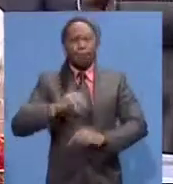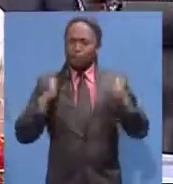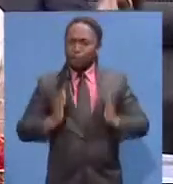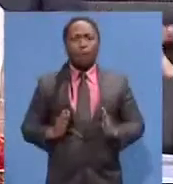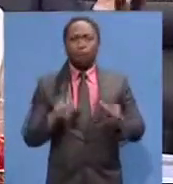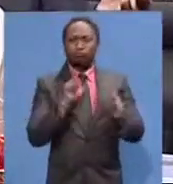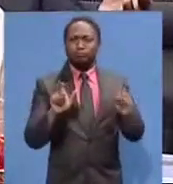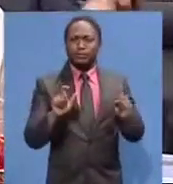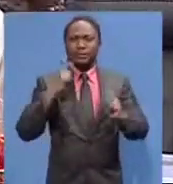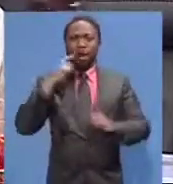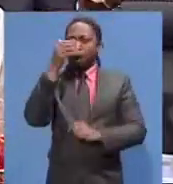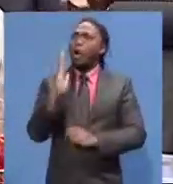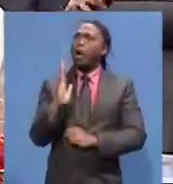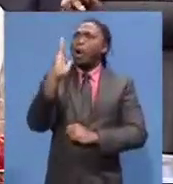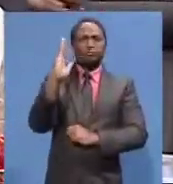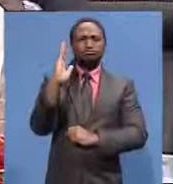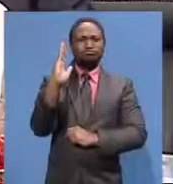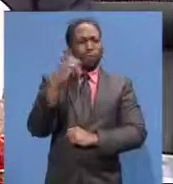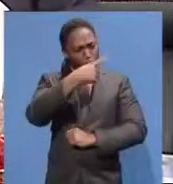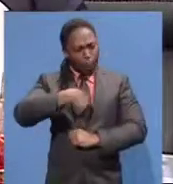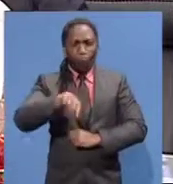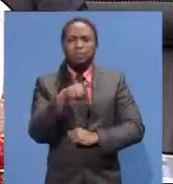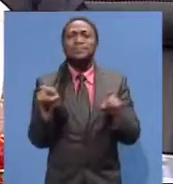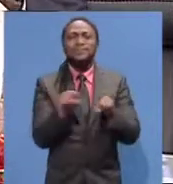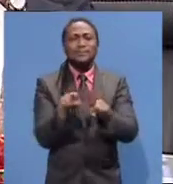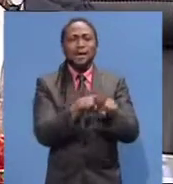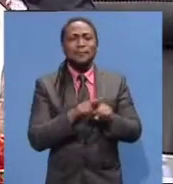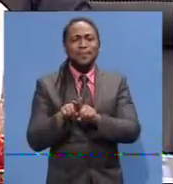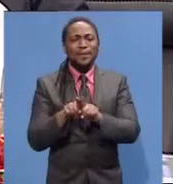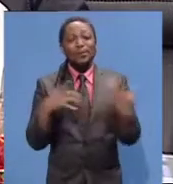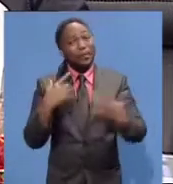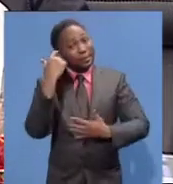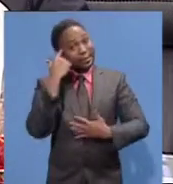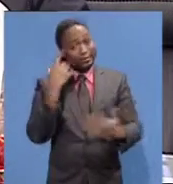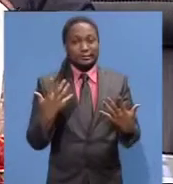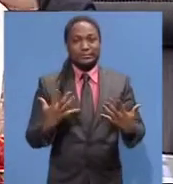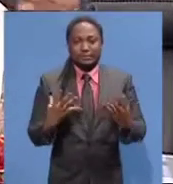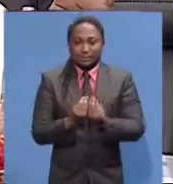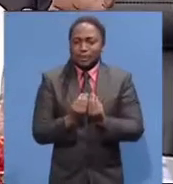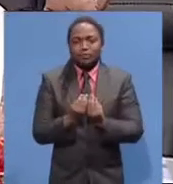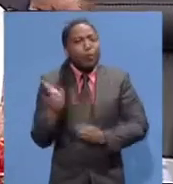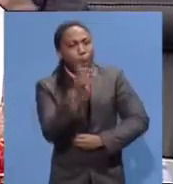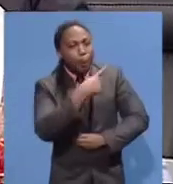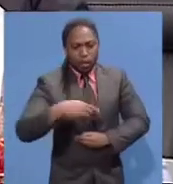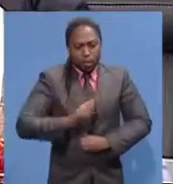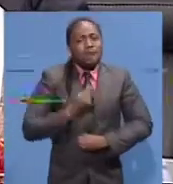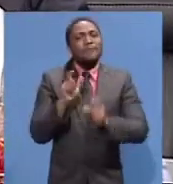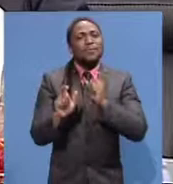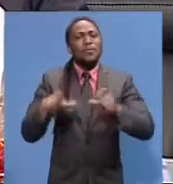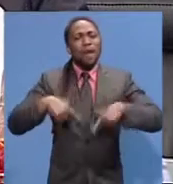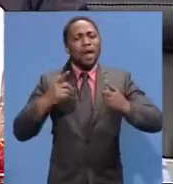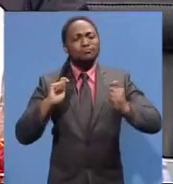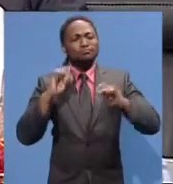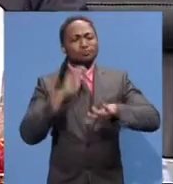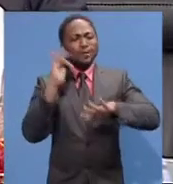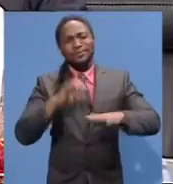they aren't gods in any way. We are all just the same. So I think that is how he touched each of us as young people. So I did meet